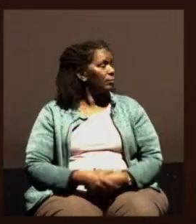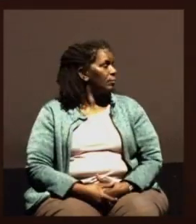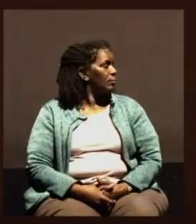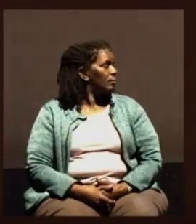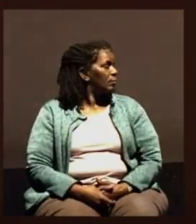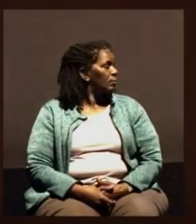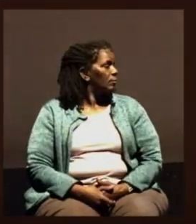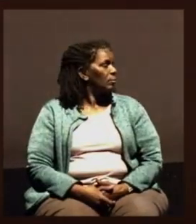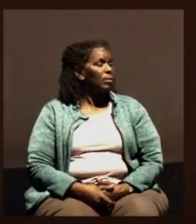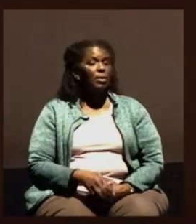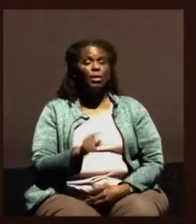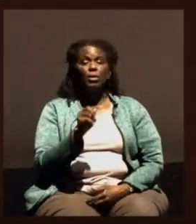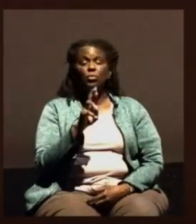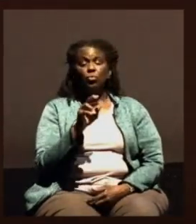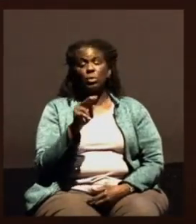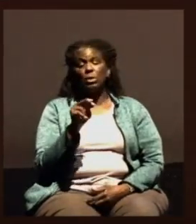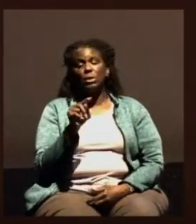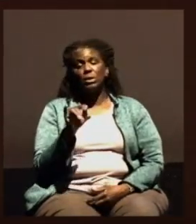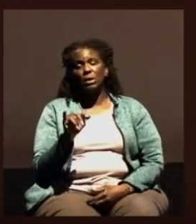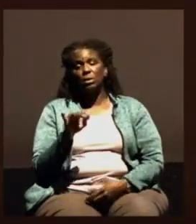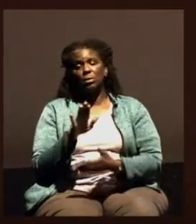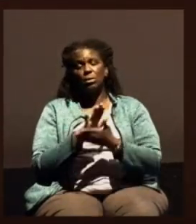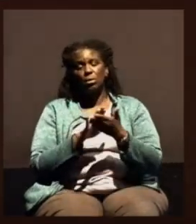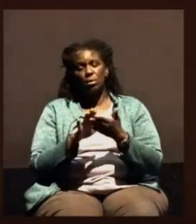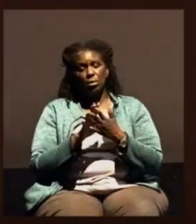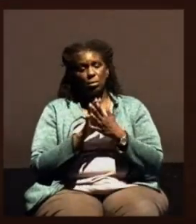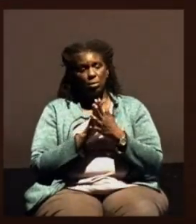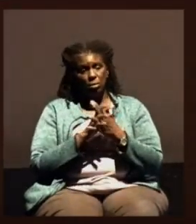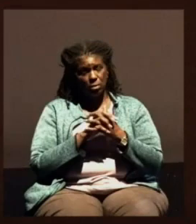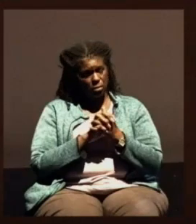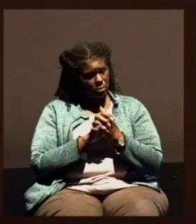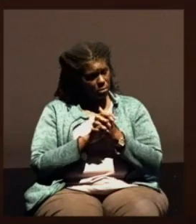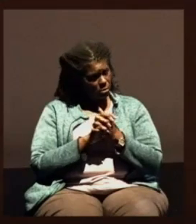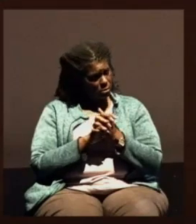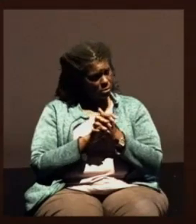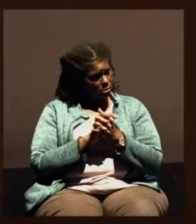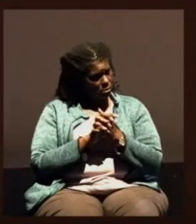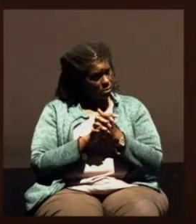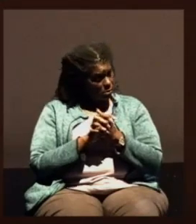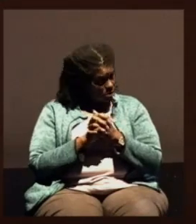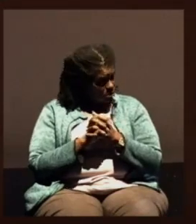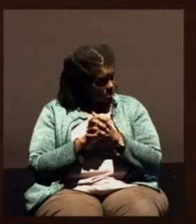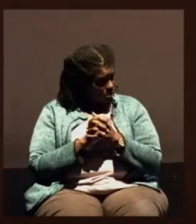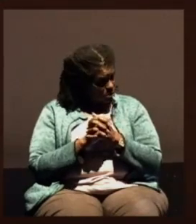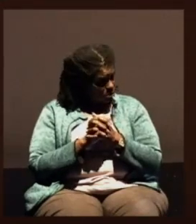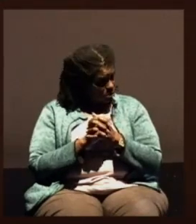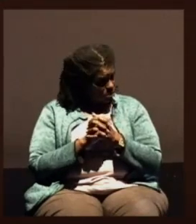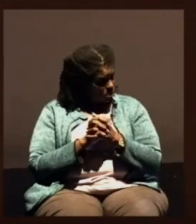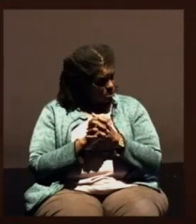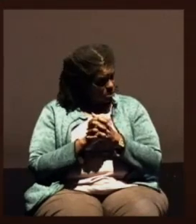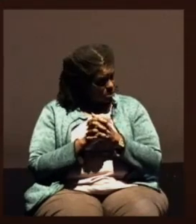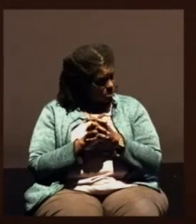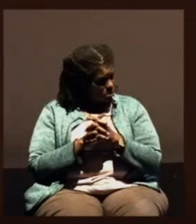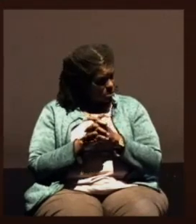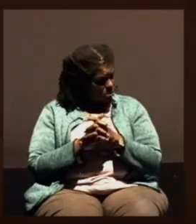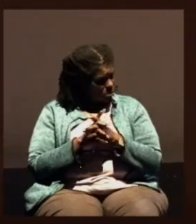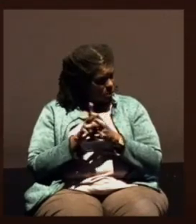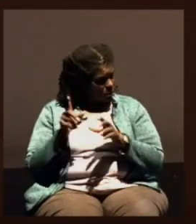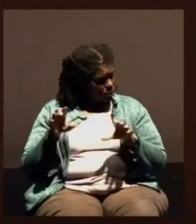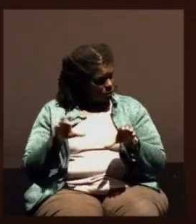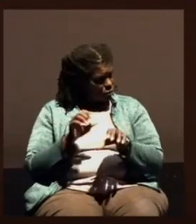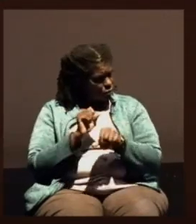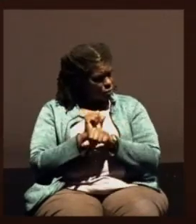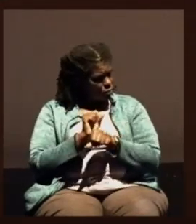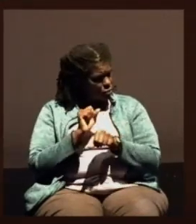Trinity College in Cambridge. And it was a time when the colonizers were still ruling over India, and he was doing all this groundbreaking work in their own